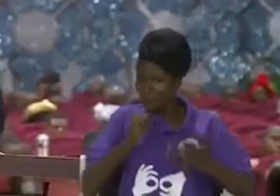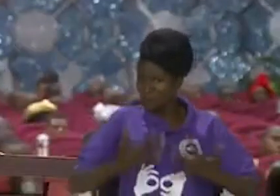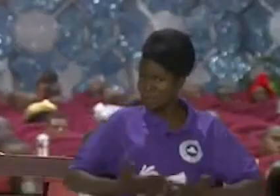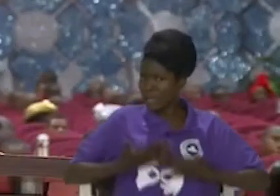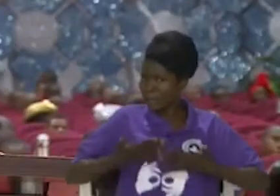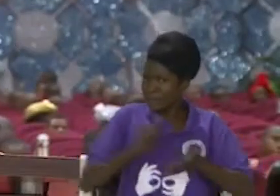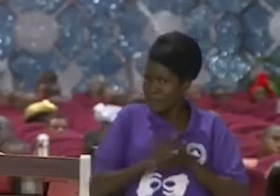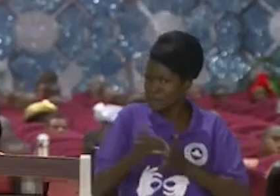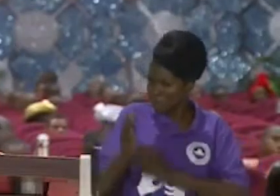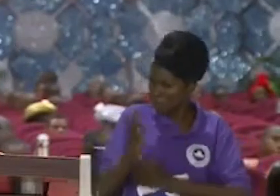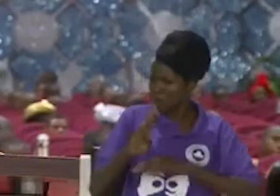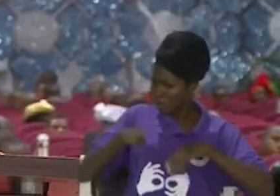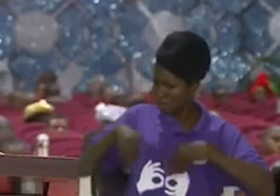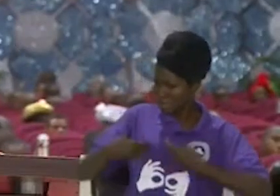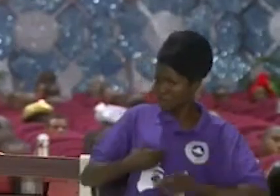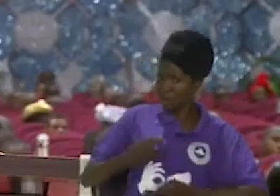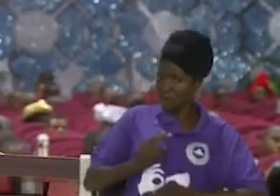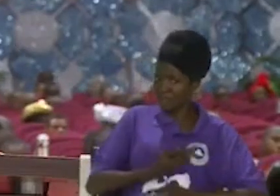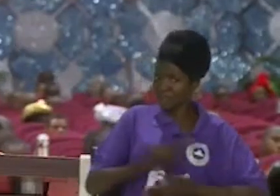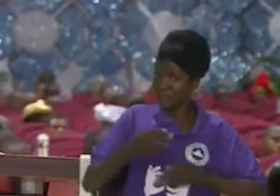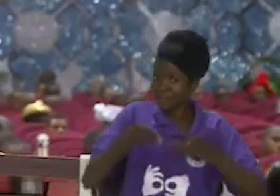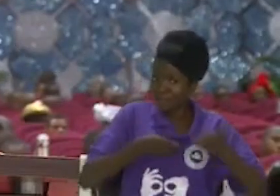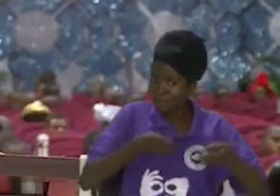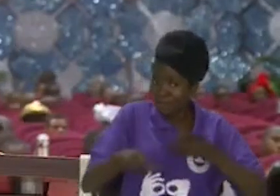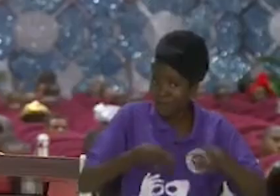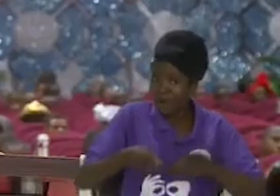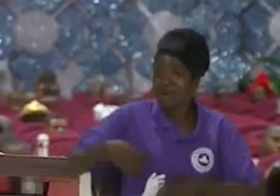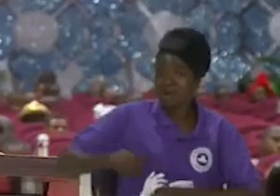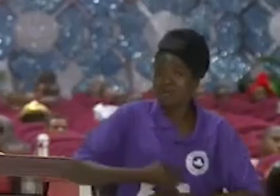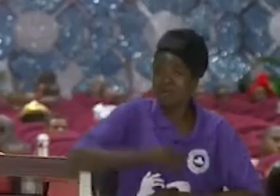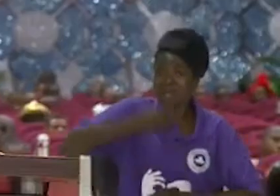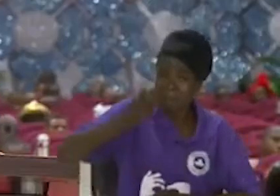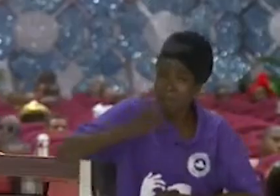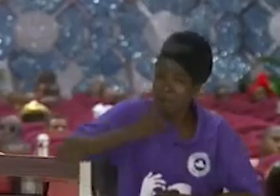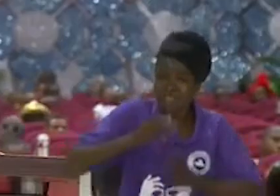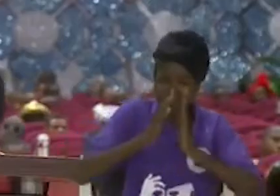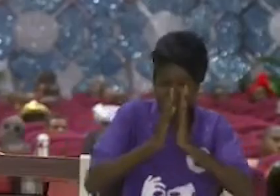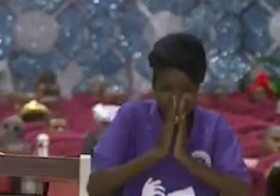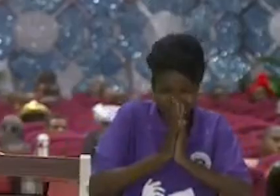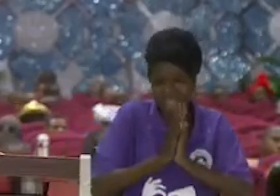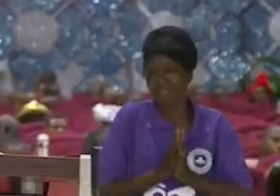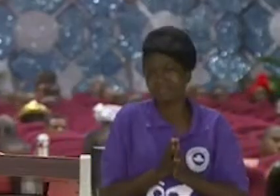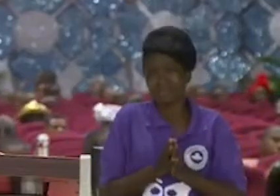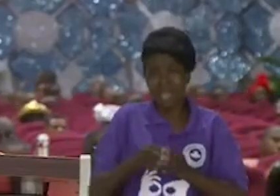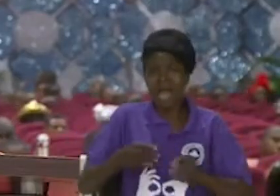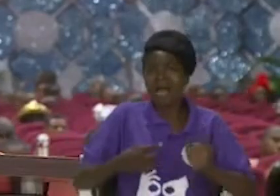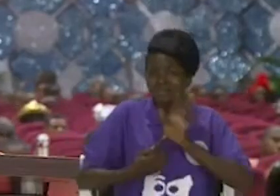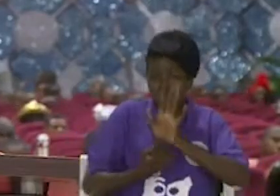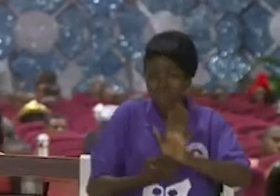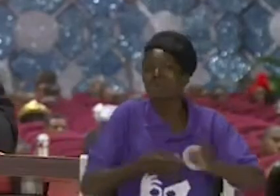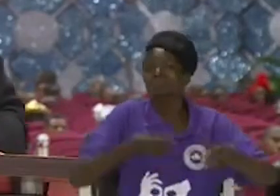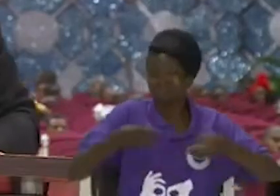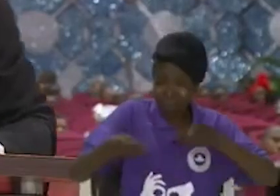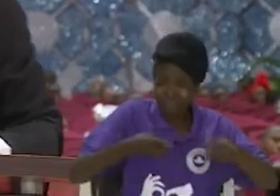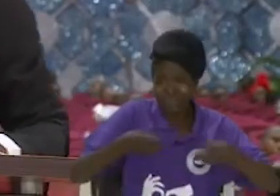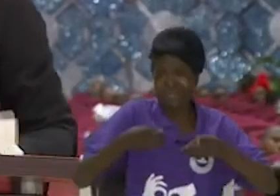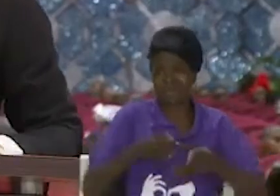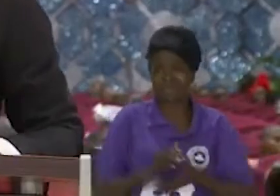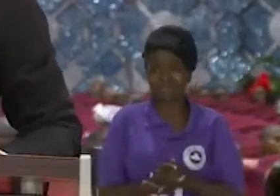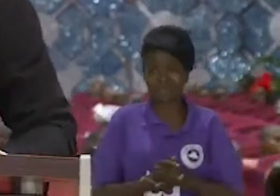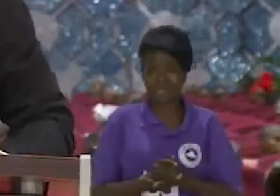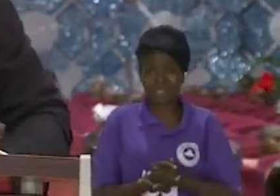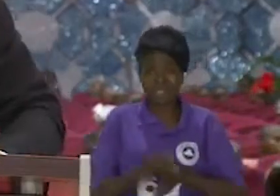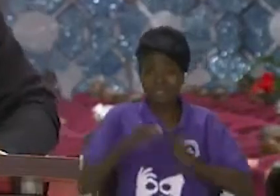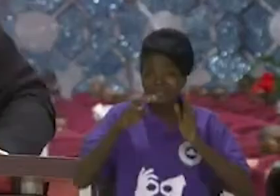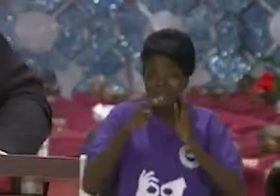us dominion. That was why he tried man in the first place. We must pray for us to what? Exercise dominion. The Bible made